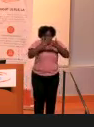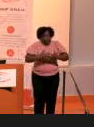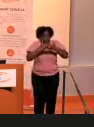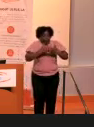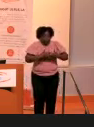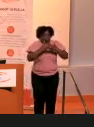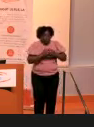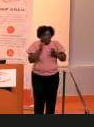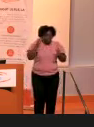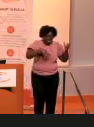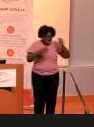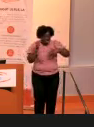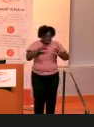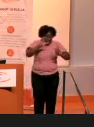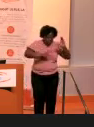foods like